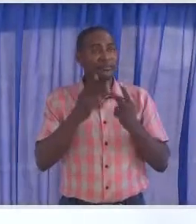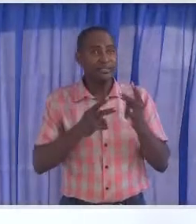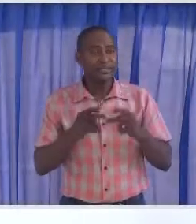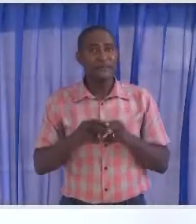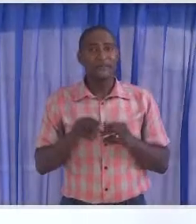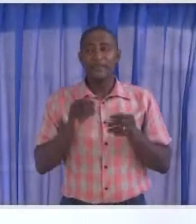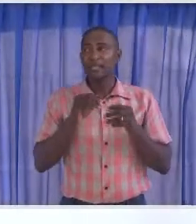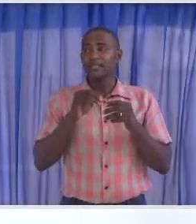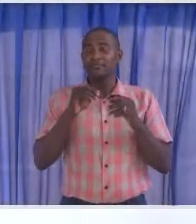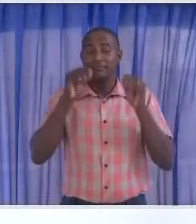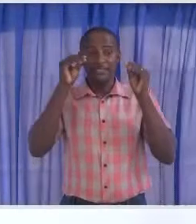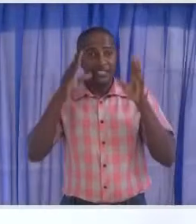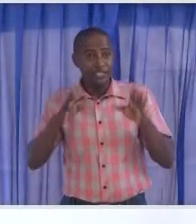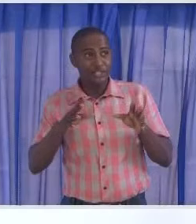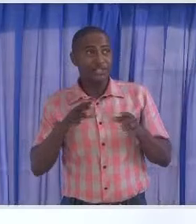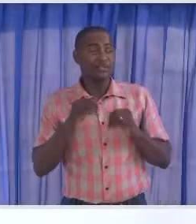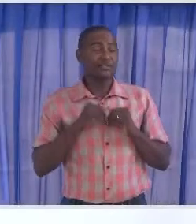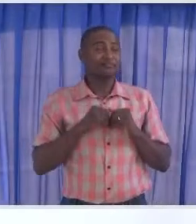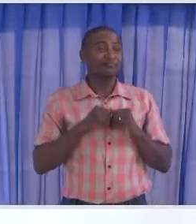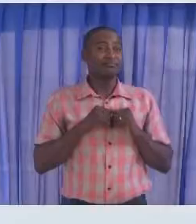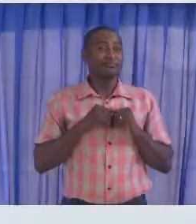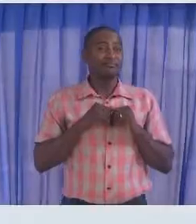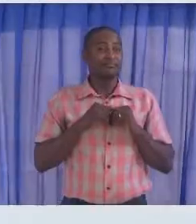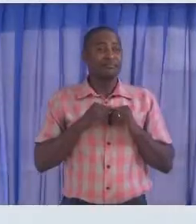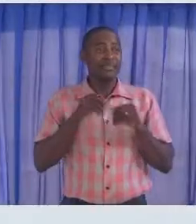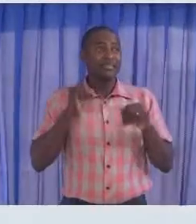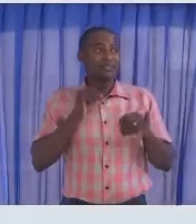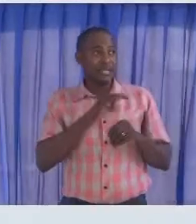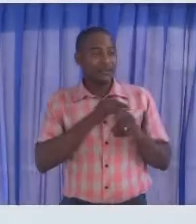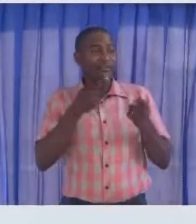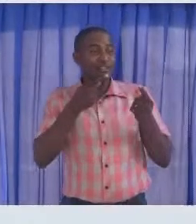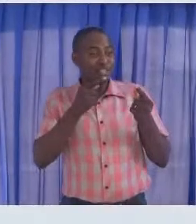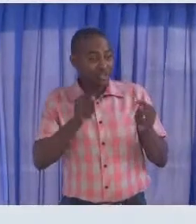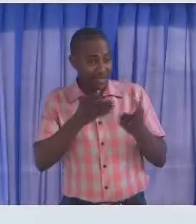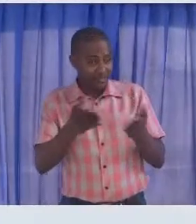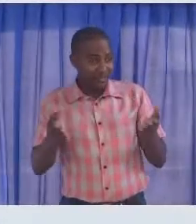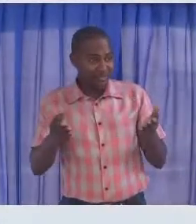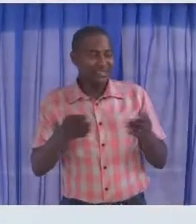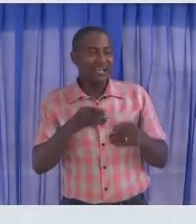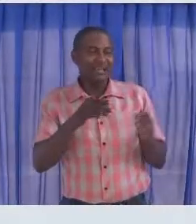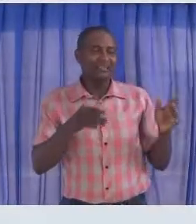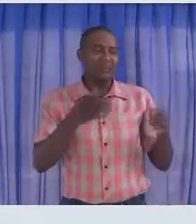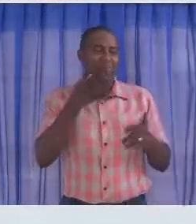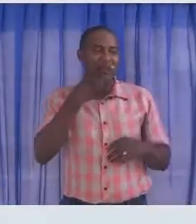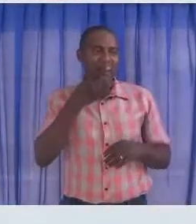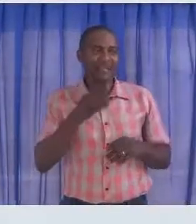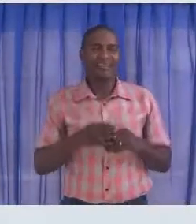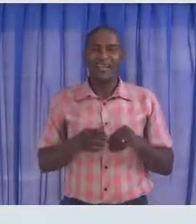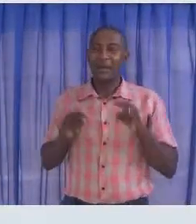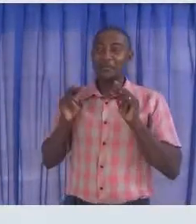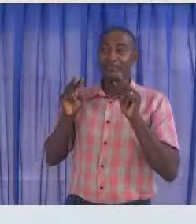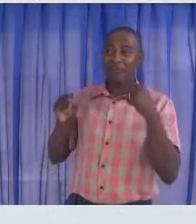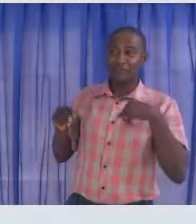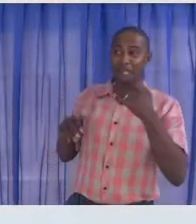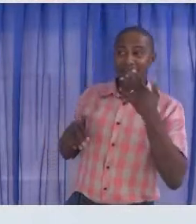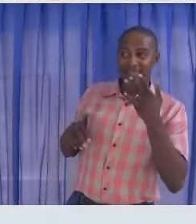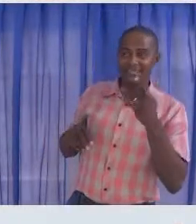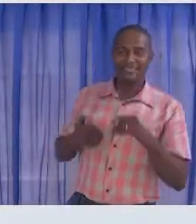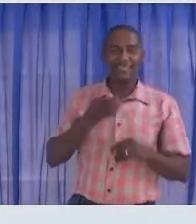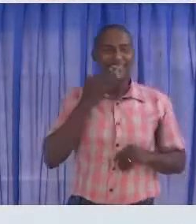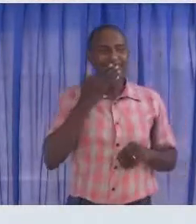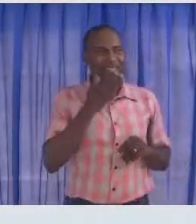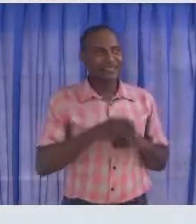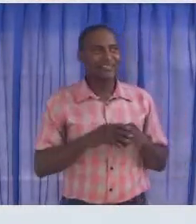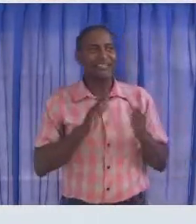have already tried the products, and it is going on well. Well, I'm looking forward to my taste. Thank you. Very nice to meet you.